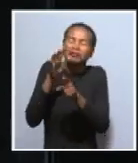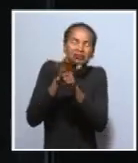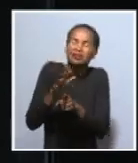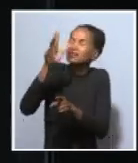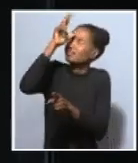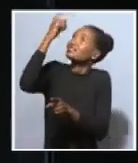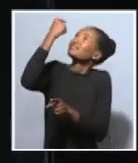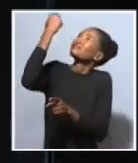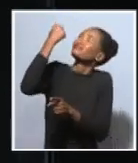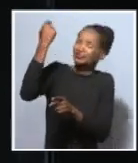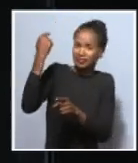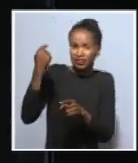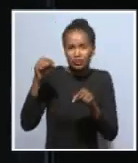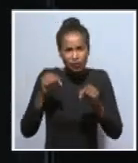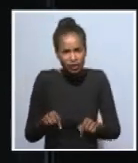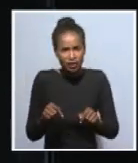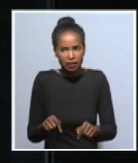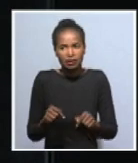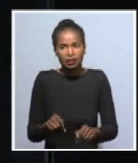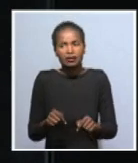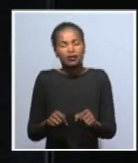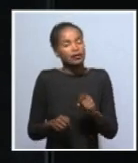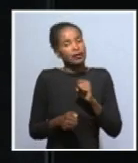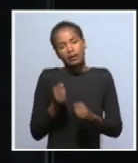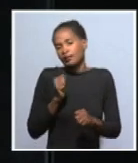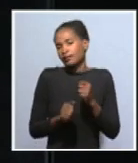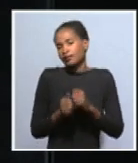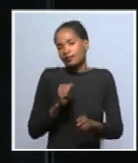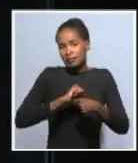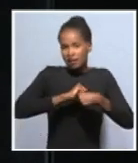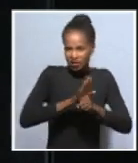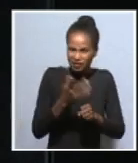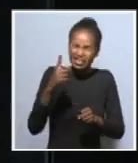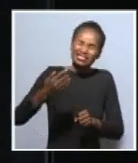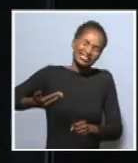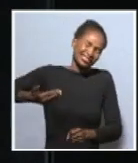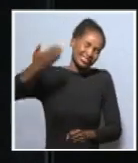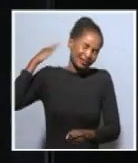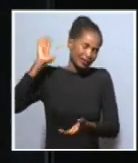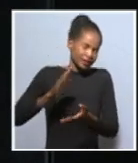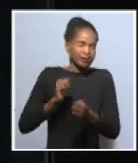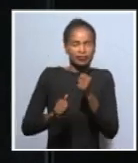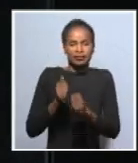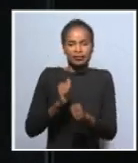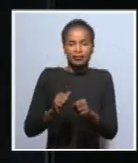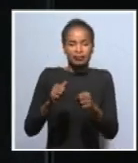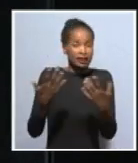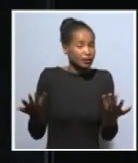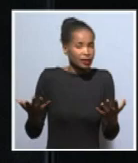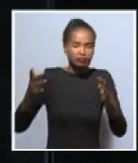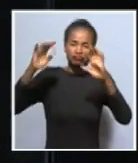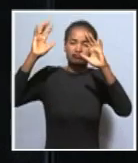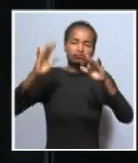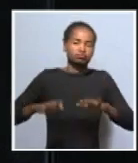is now, in a nutshell, the whole picture, because we cannot address